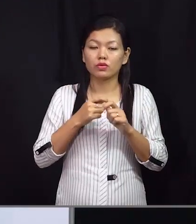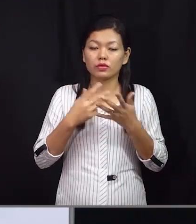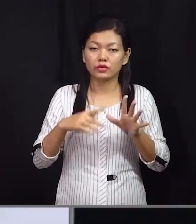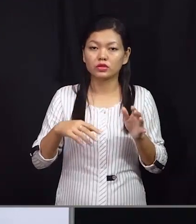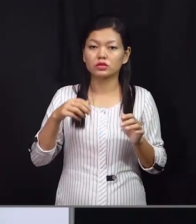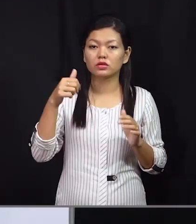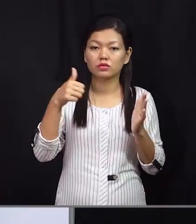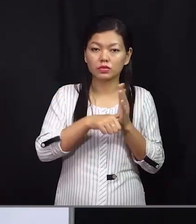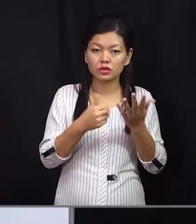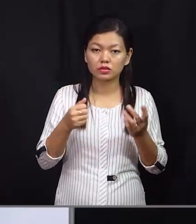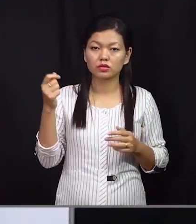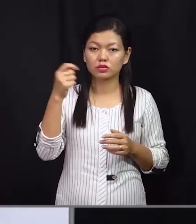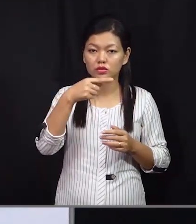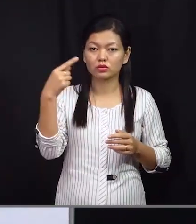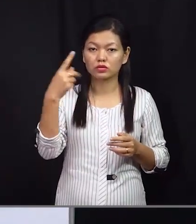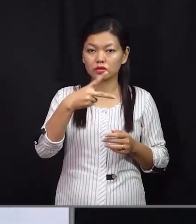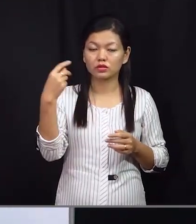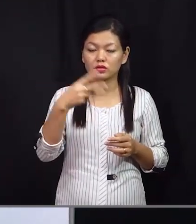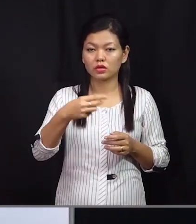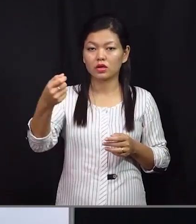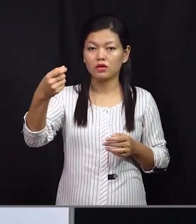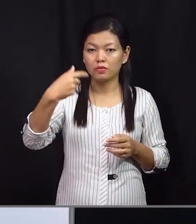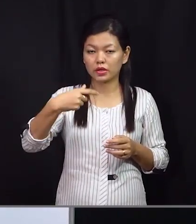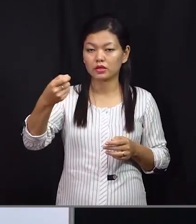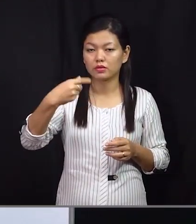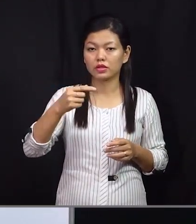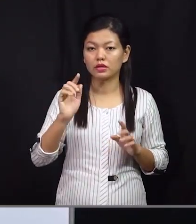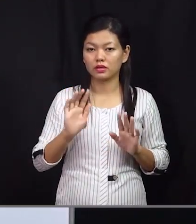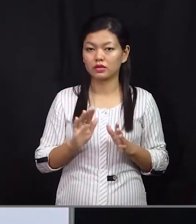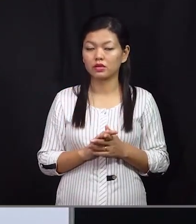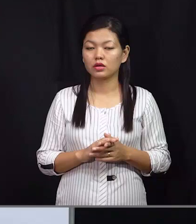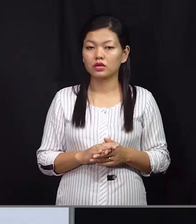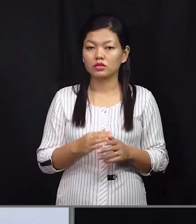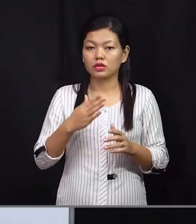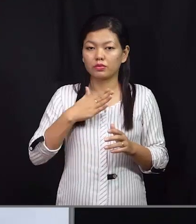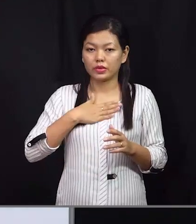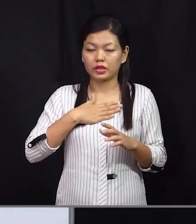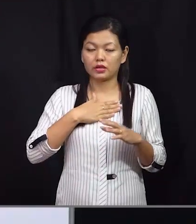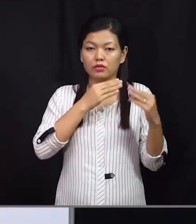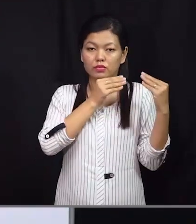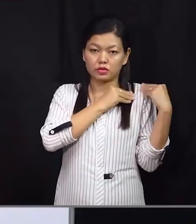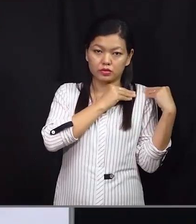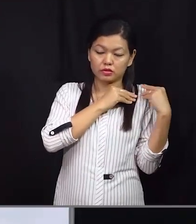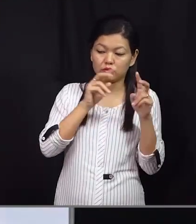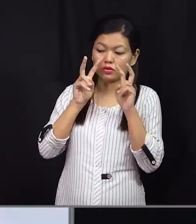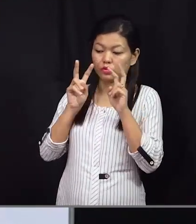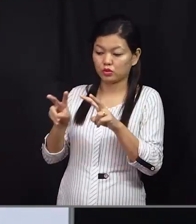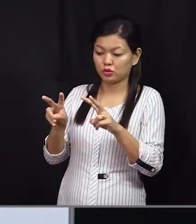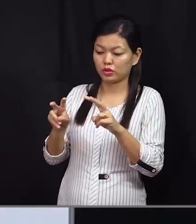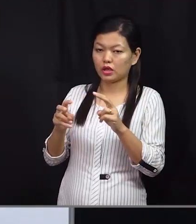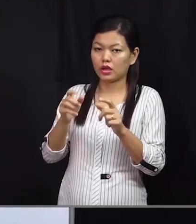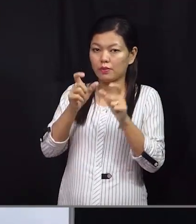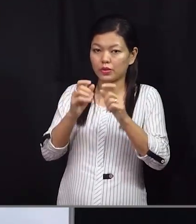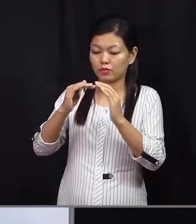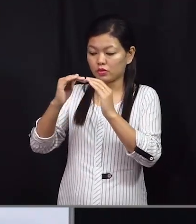it can be a private entrepreneur or a public sector employee. Okay, so let me just give you one